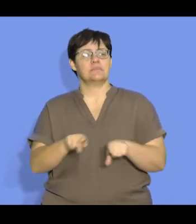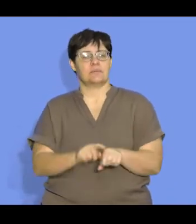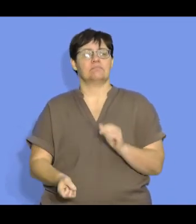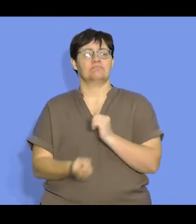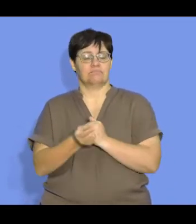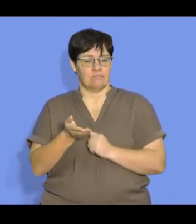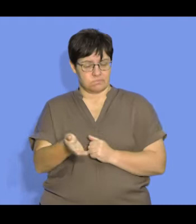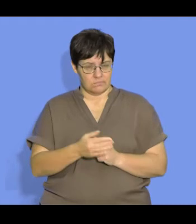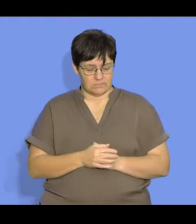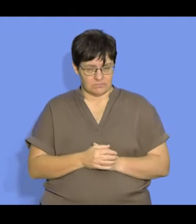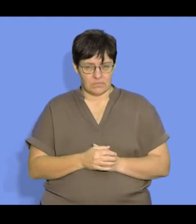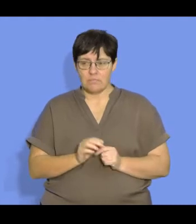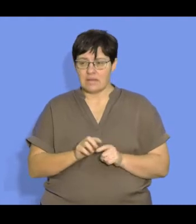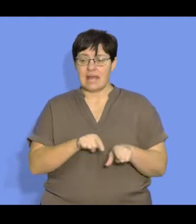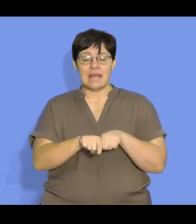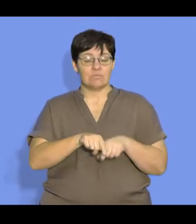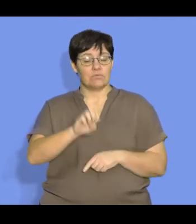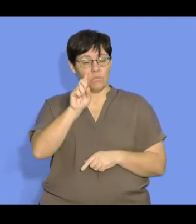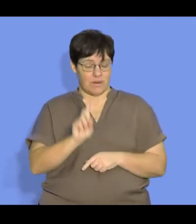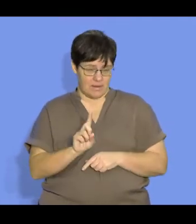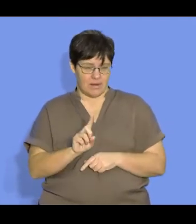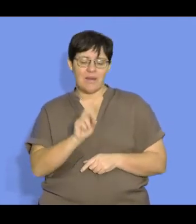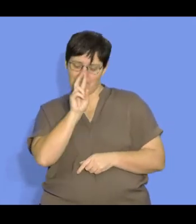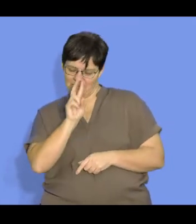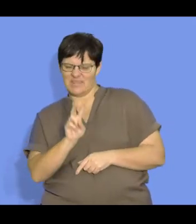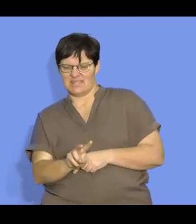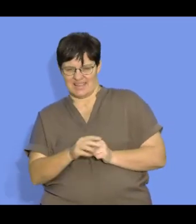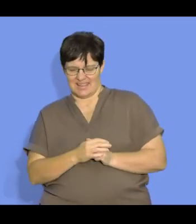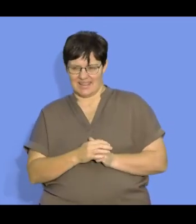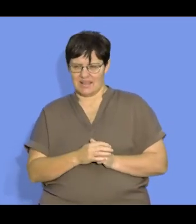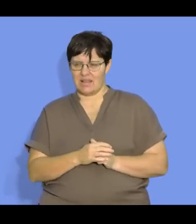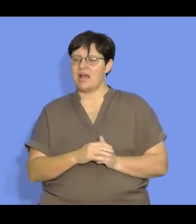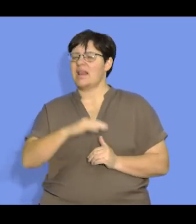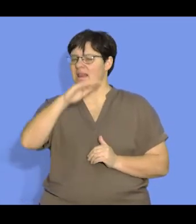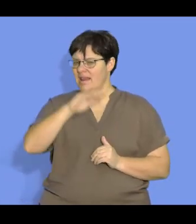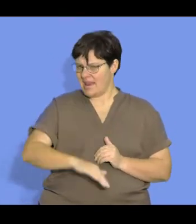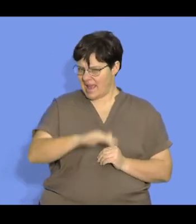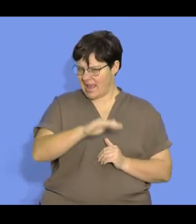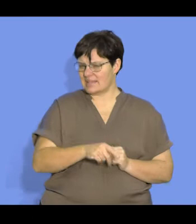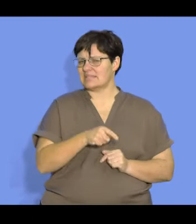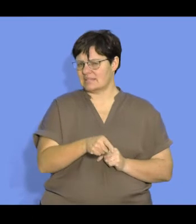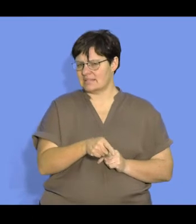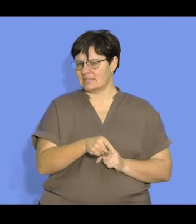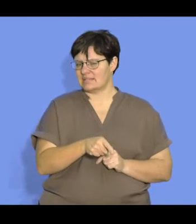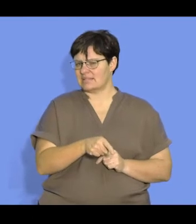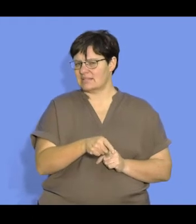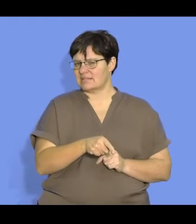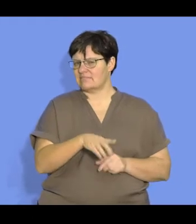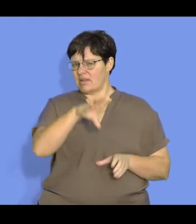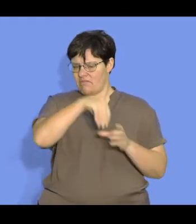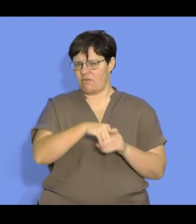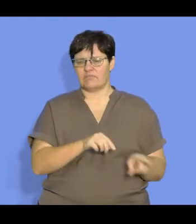reactant has been put in. But for experiment 1, we can see that less reactant was put